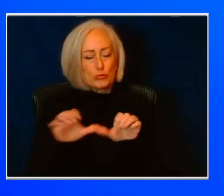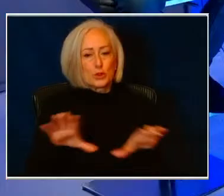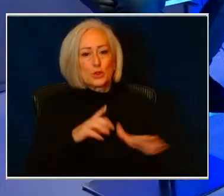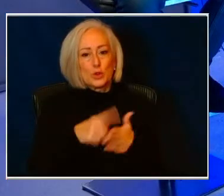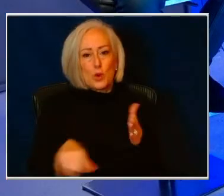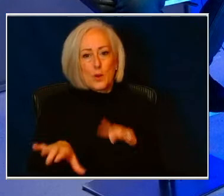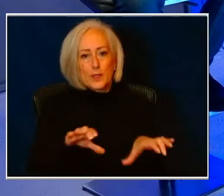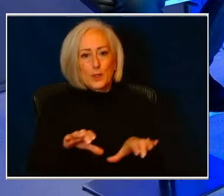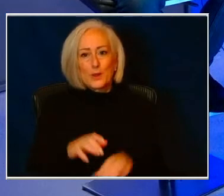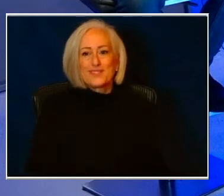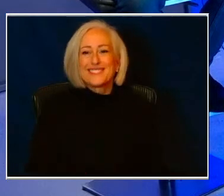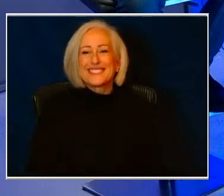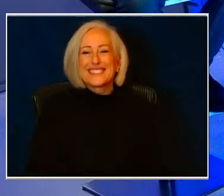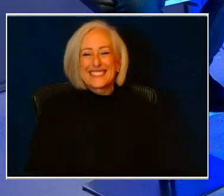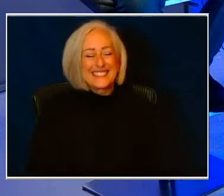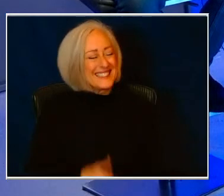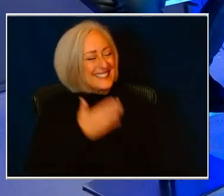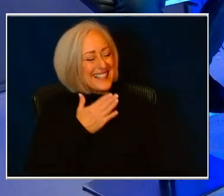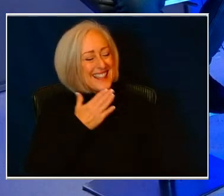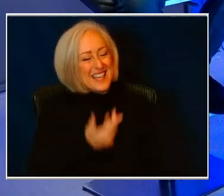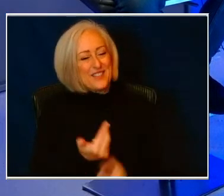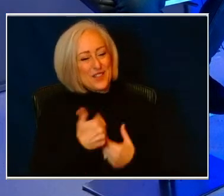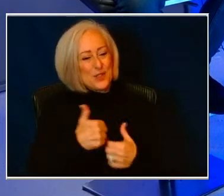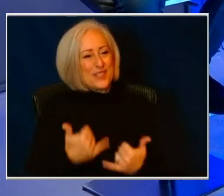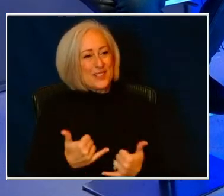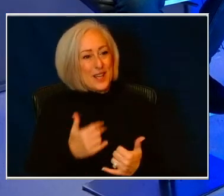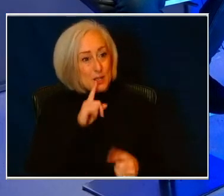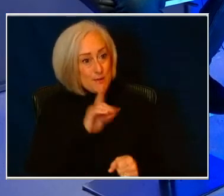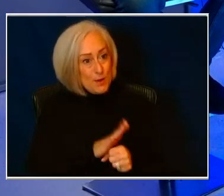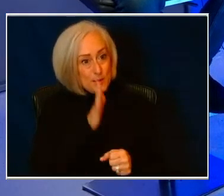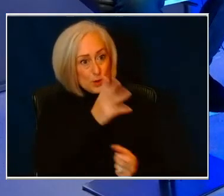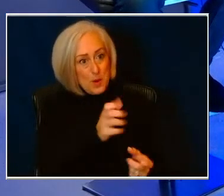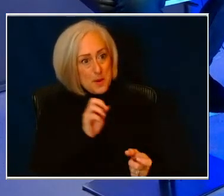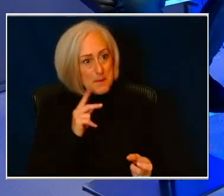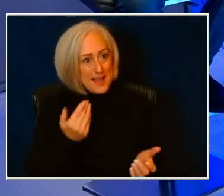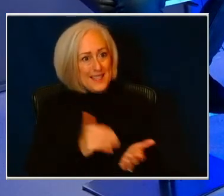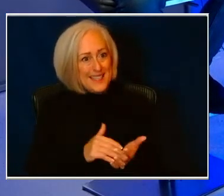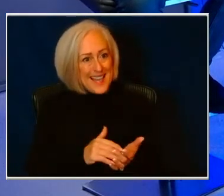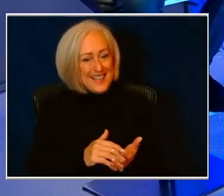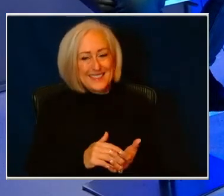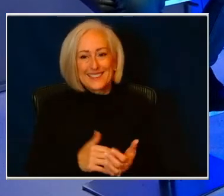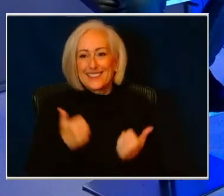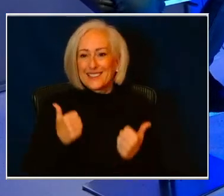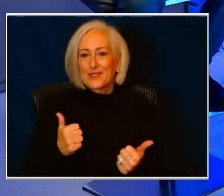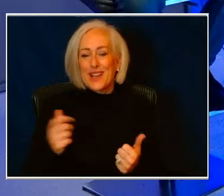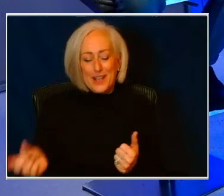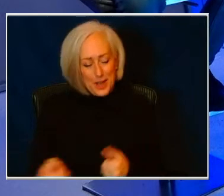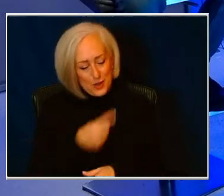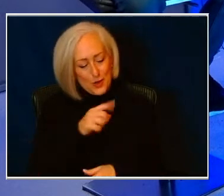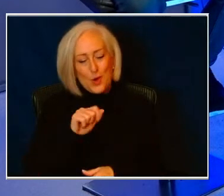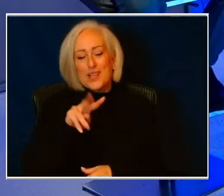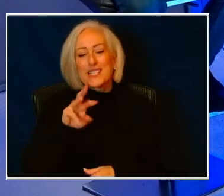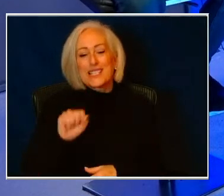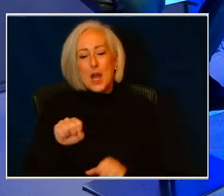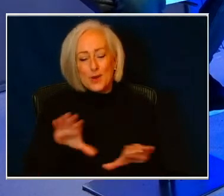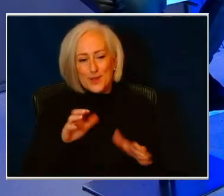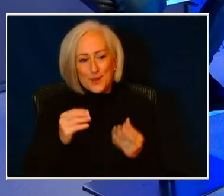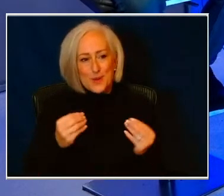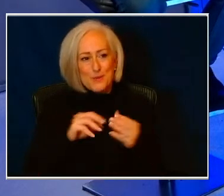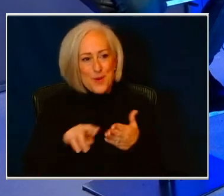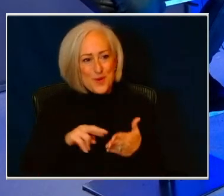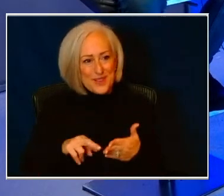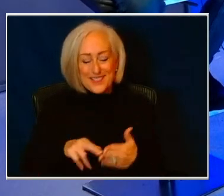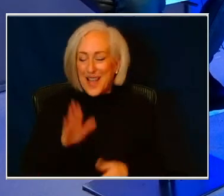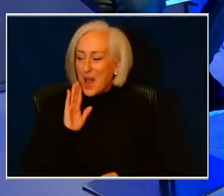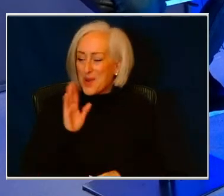keep doing what you're doing. And thank you for coming on. You promise you're going to come back? Yes, Go absolutely. back to Stower, do more research, We'll be happy to. Go